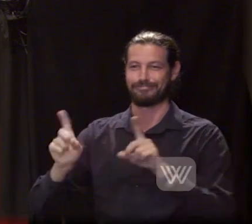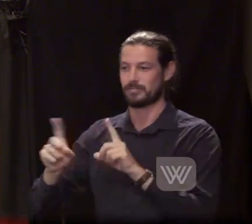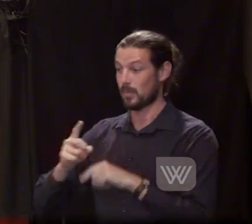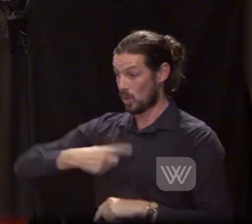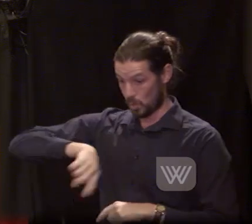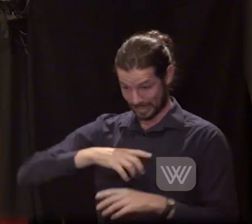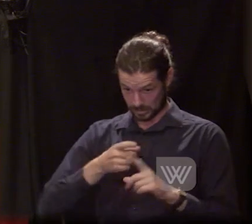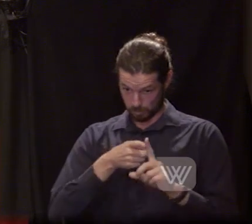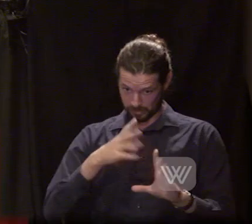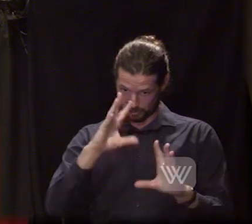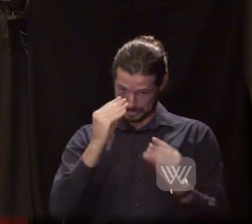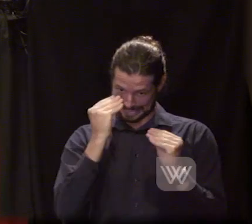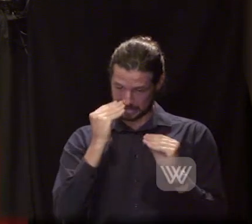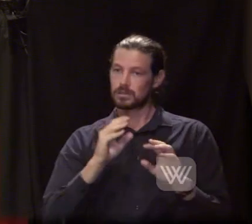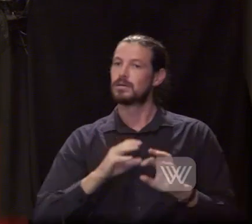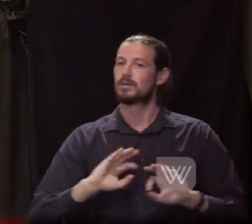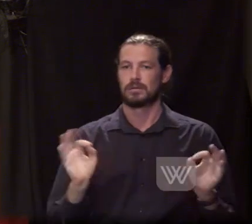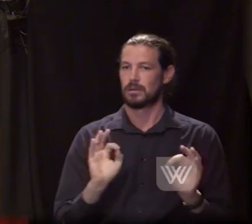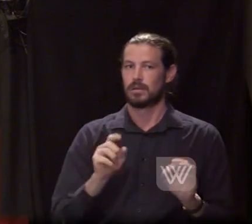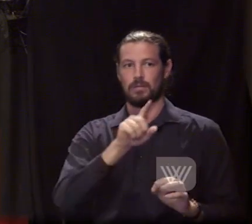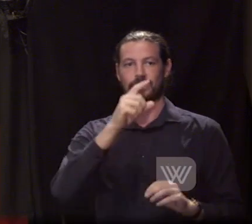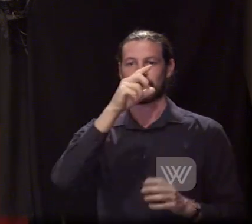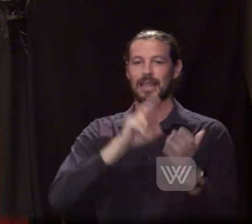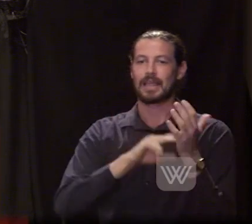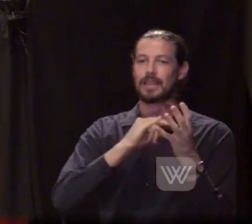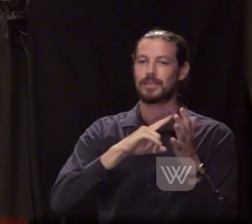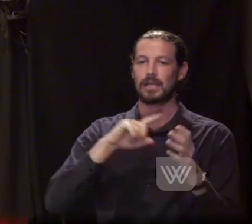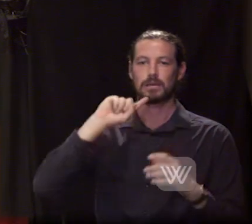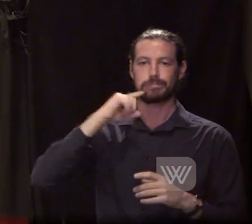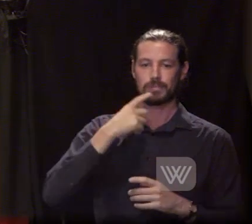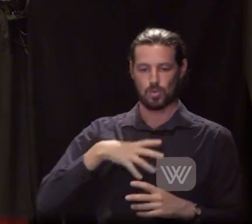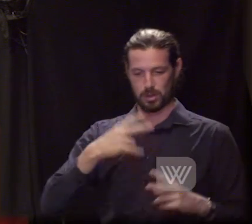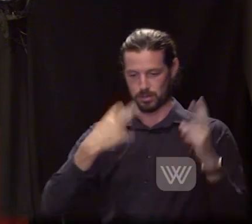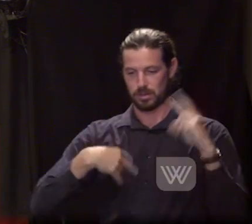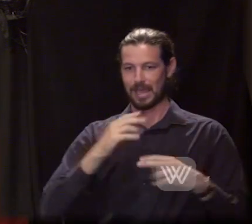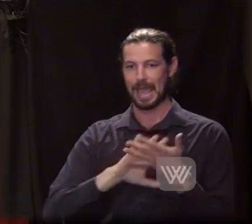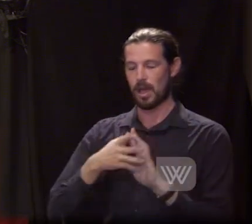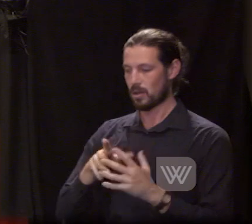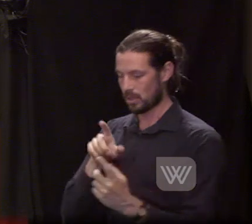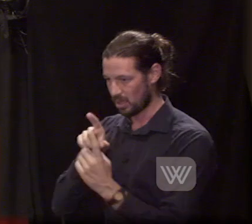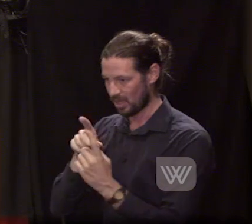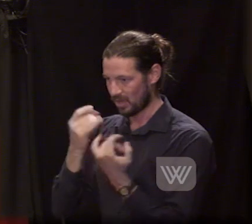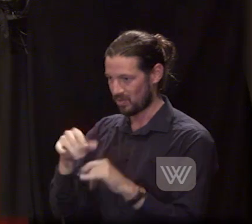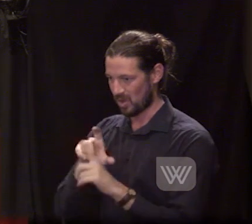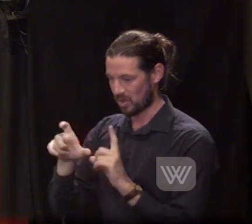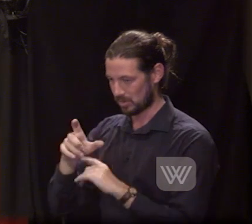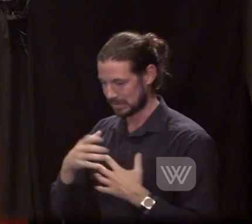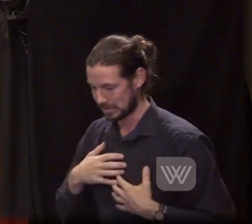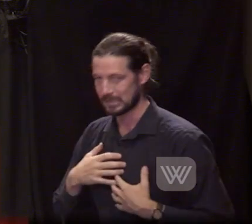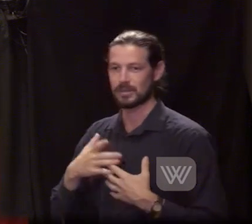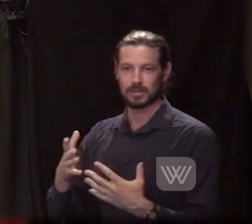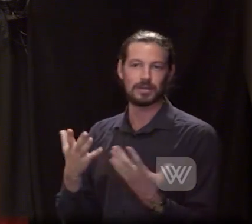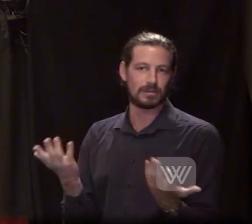that, specifically because they wanted to see how we interacted. And if you were on an astronaut crew that's training to go on a long